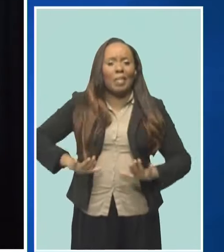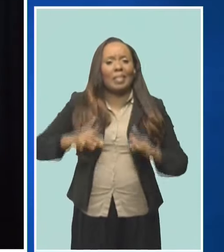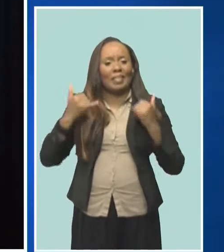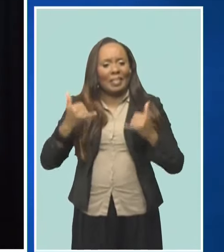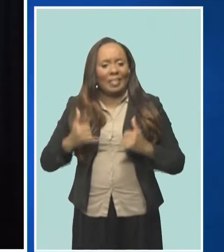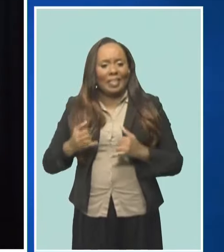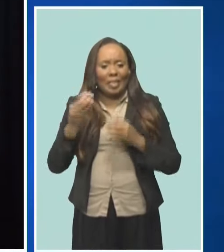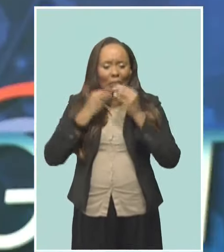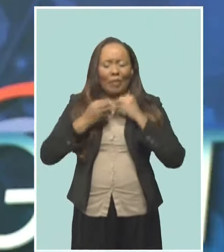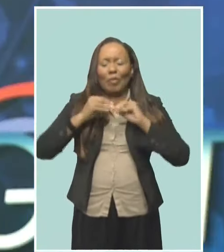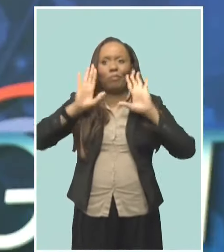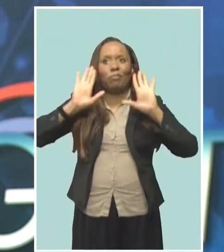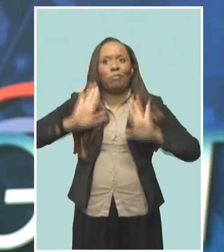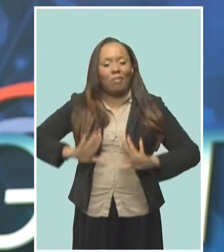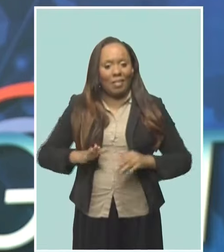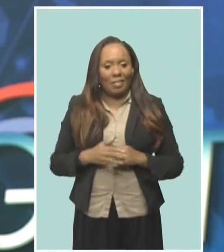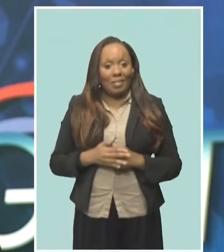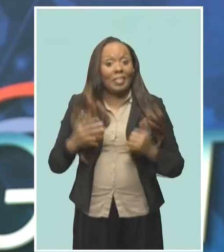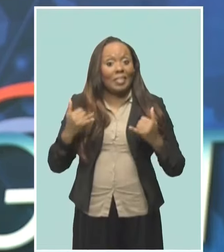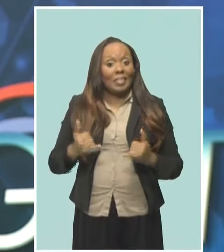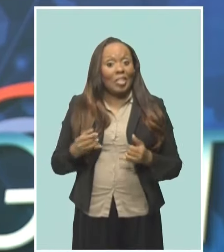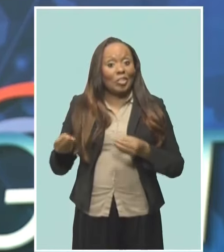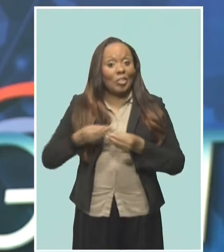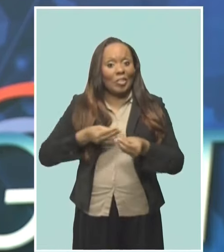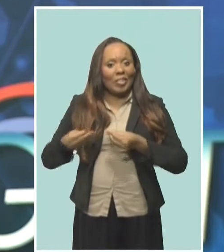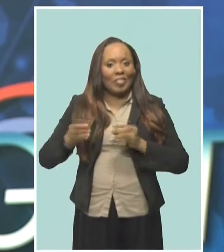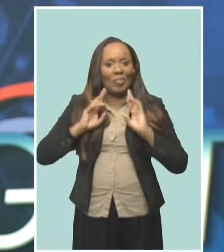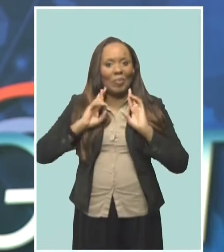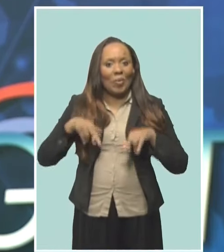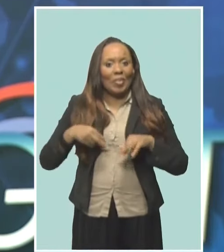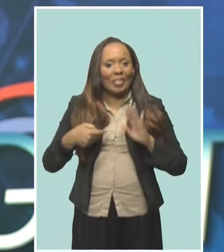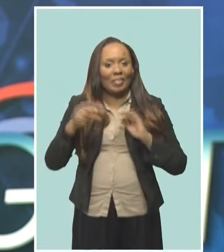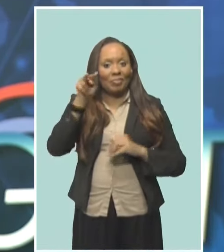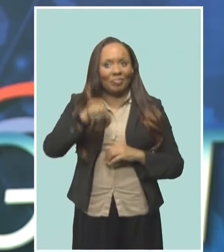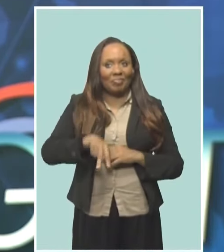of the food. Time now for tonight's trading report.